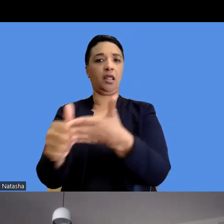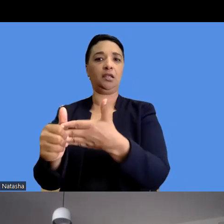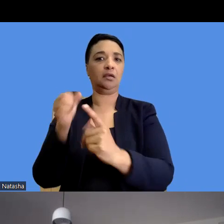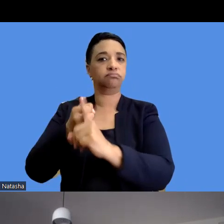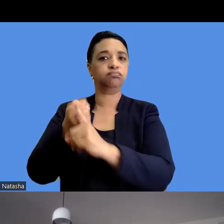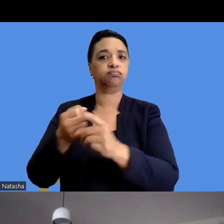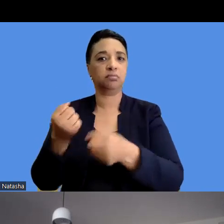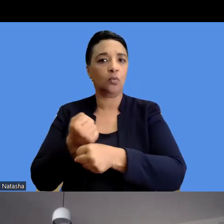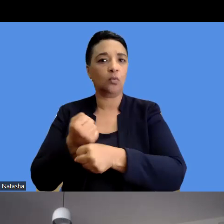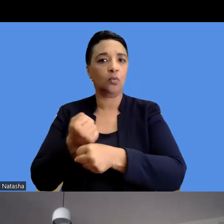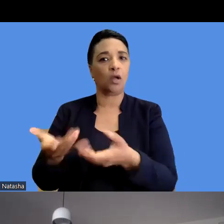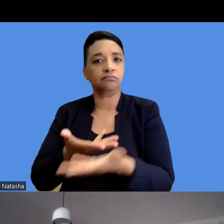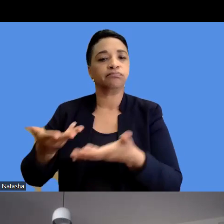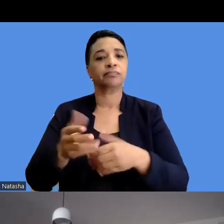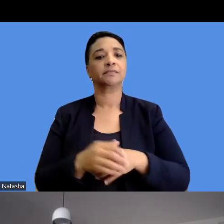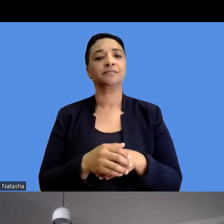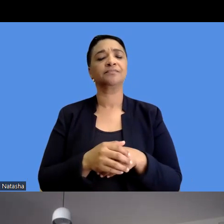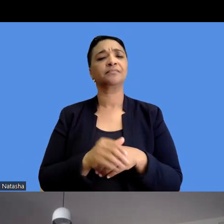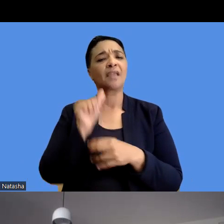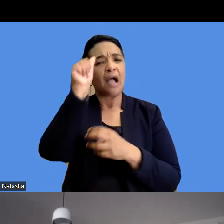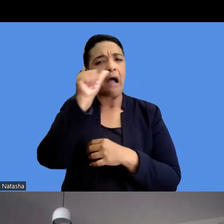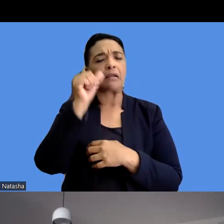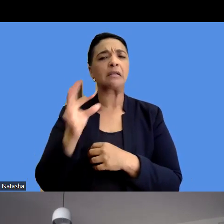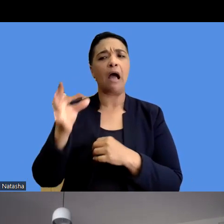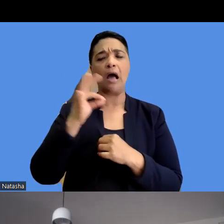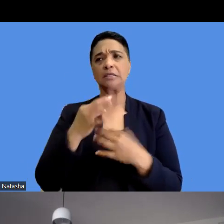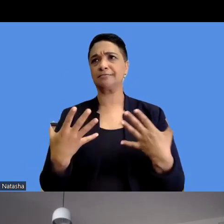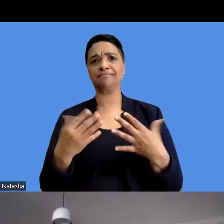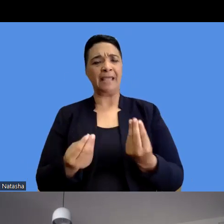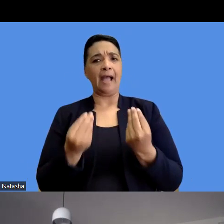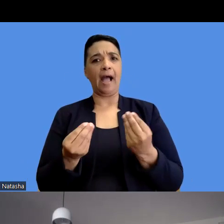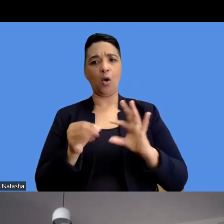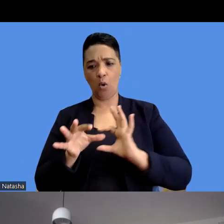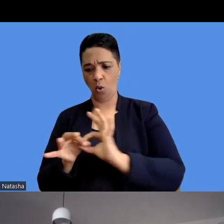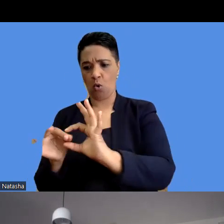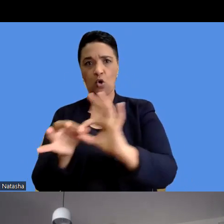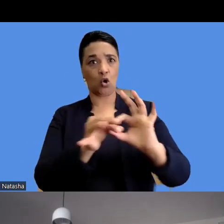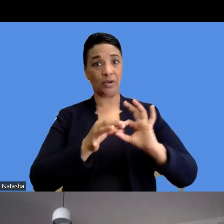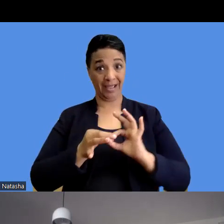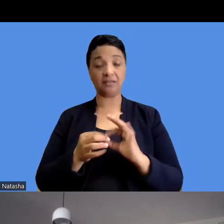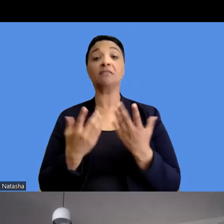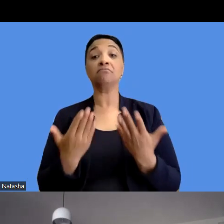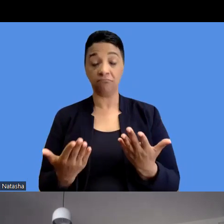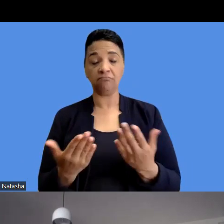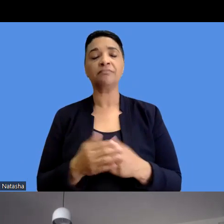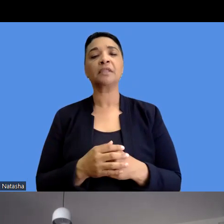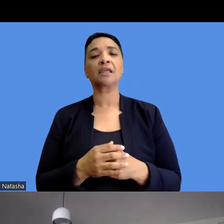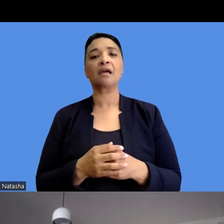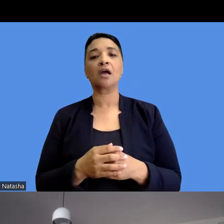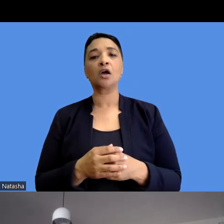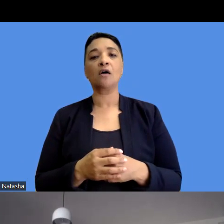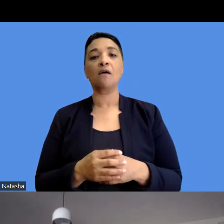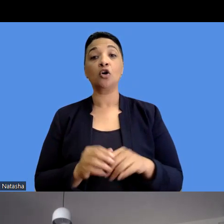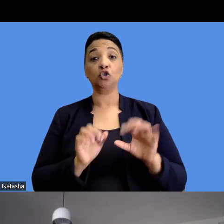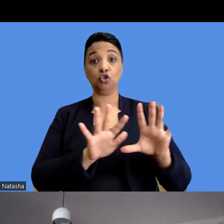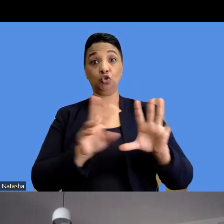Moreover, Iradi, you were asking how they are connected. There are 5 of these 12 were connected